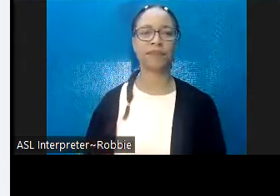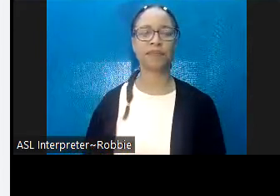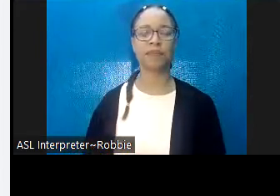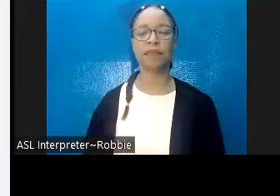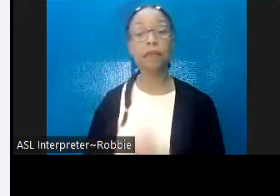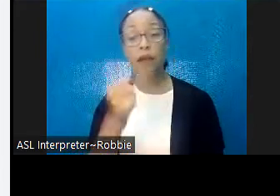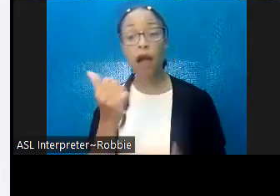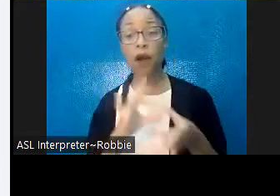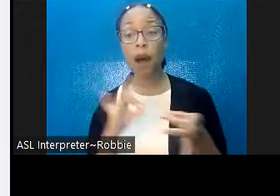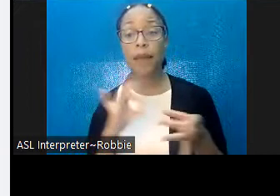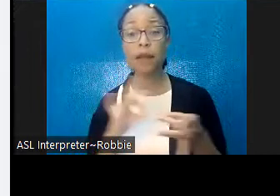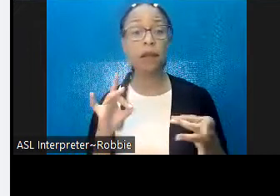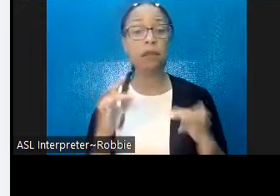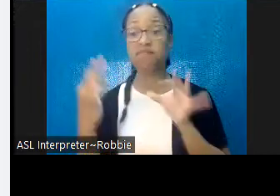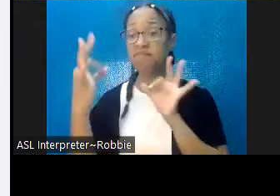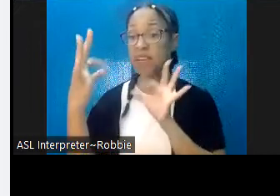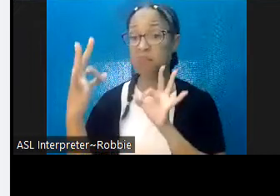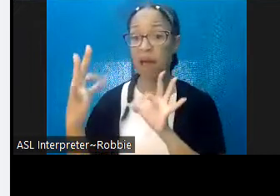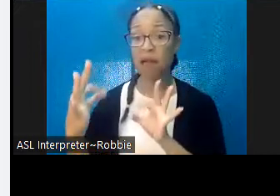Other comments, feedback?